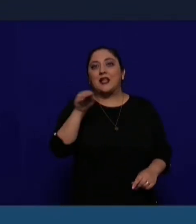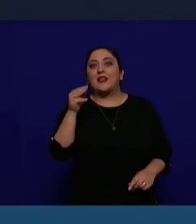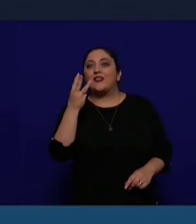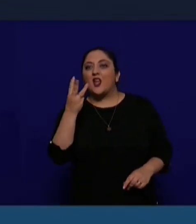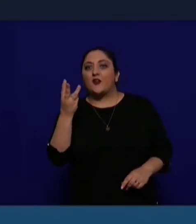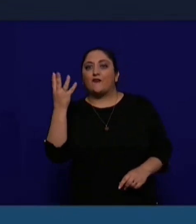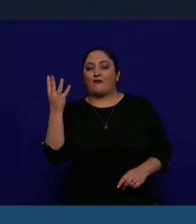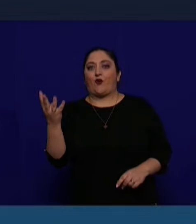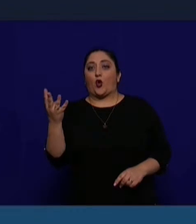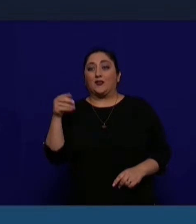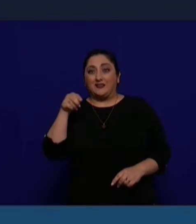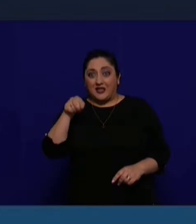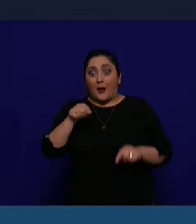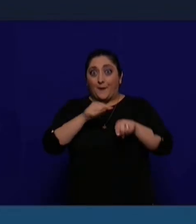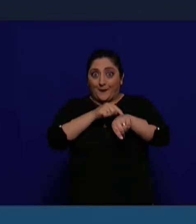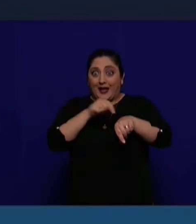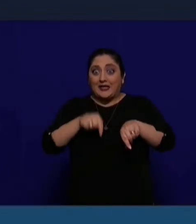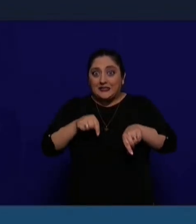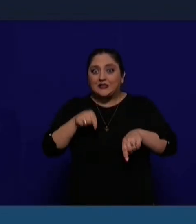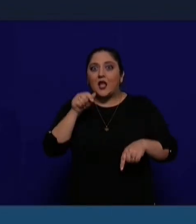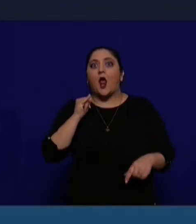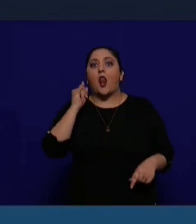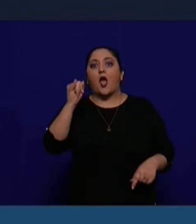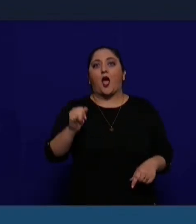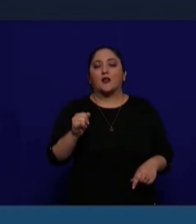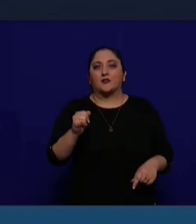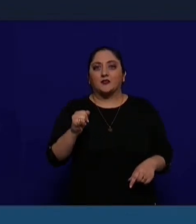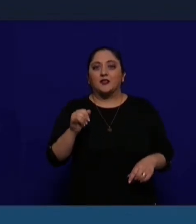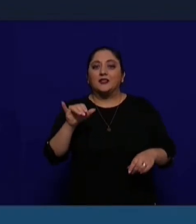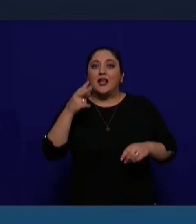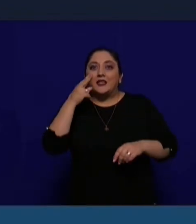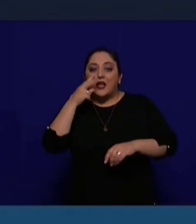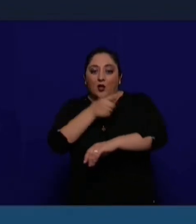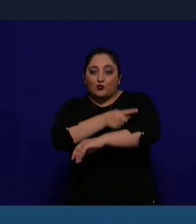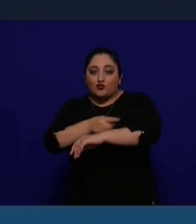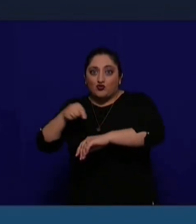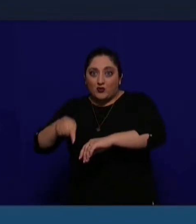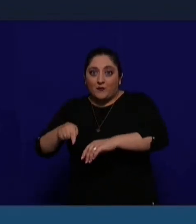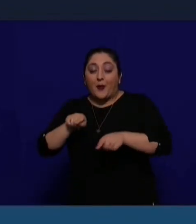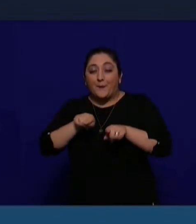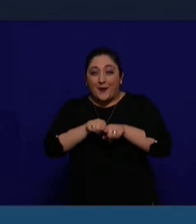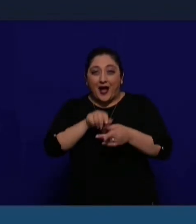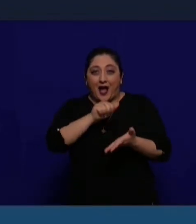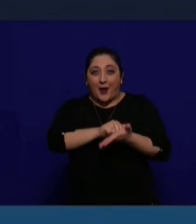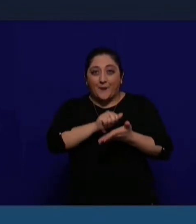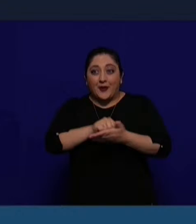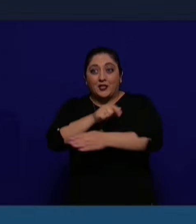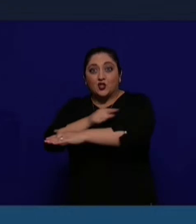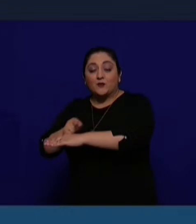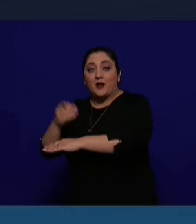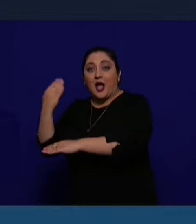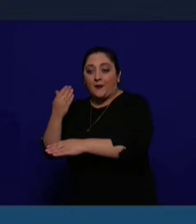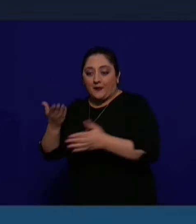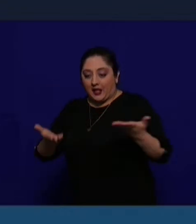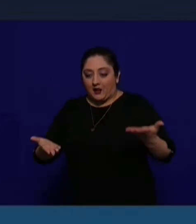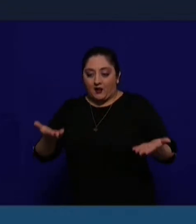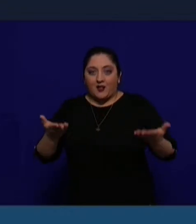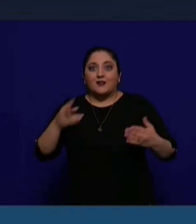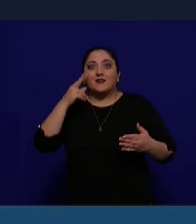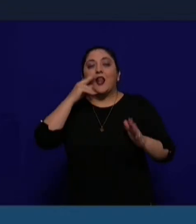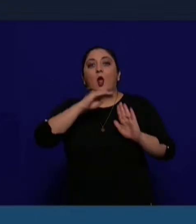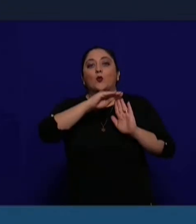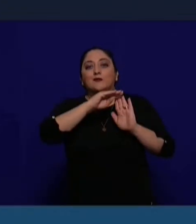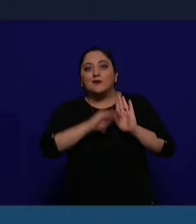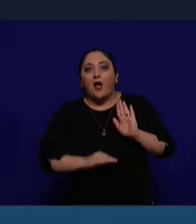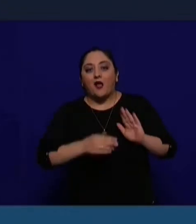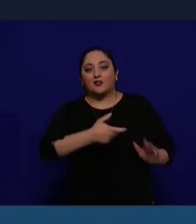qegħdin jiġu affettwati bħalissa. U jekk inqablu mal-ġimgħa ta' qabel qegħdin naraw li kellna nuqqas fil-każijiet kollha fl-etajiet